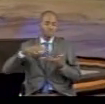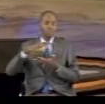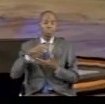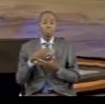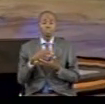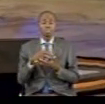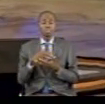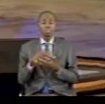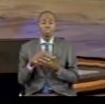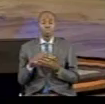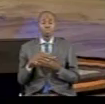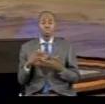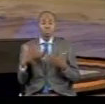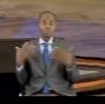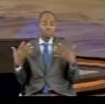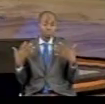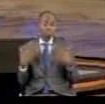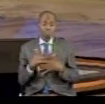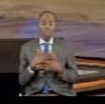Fear causes wrong action.